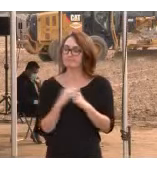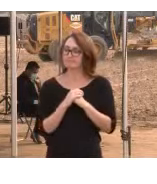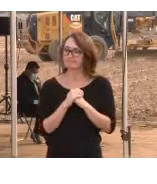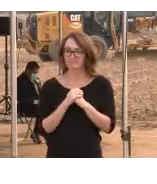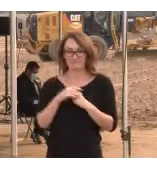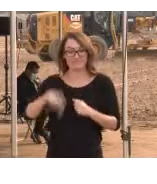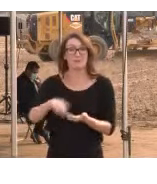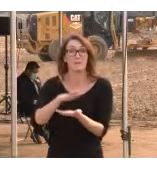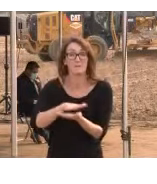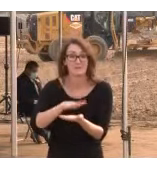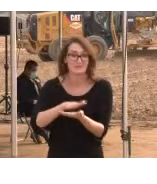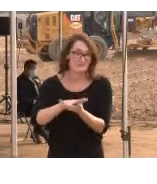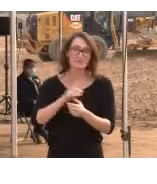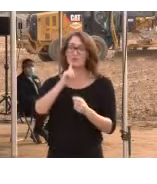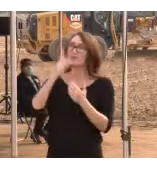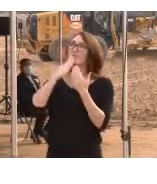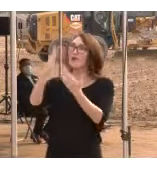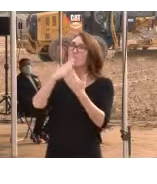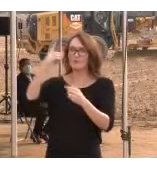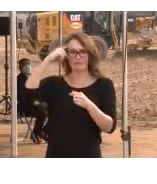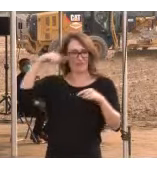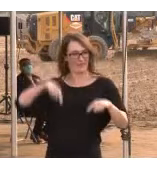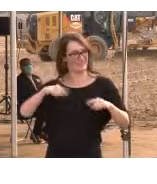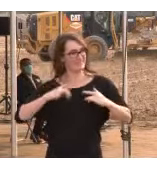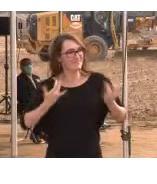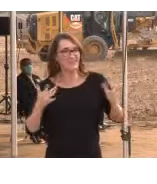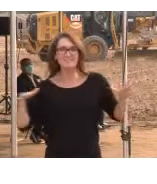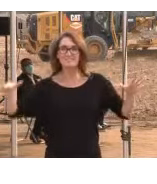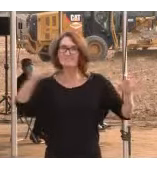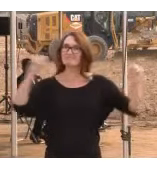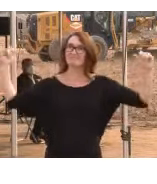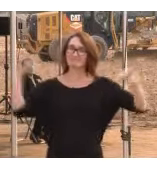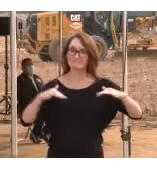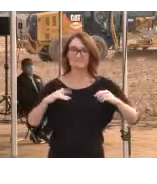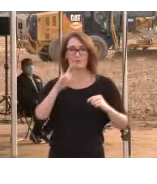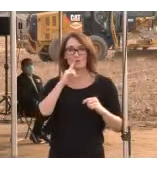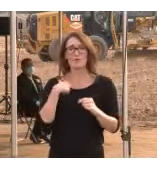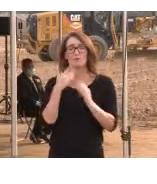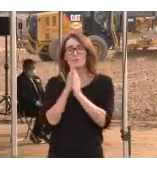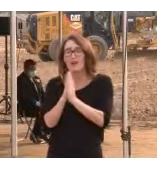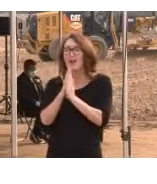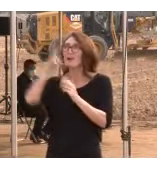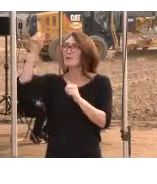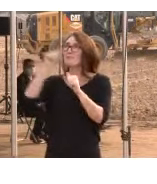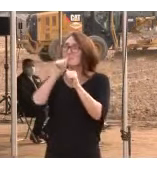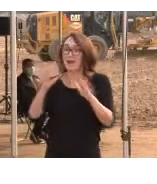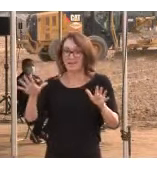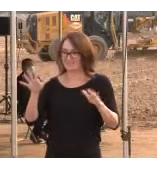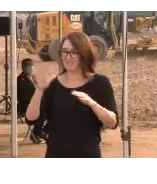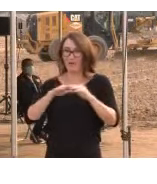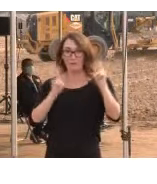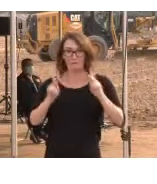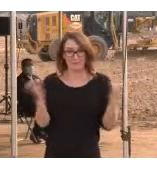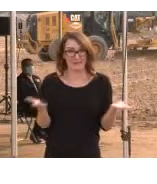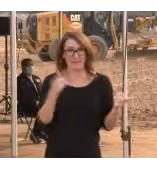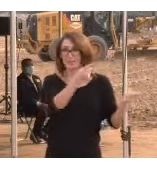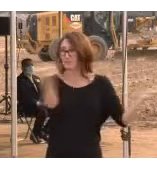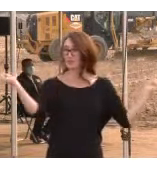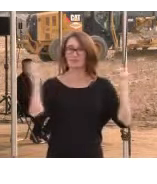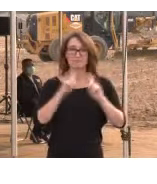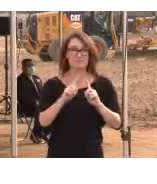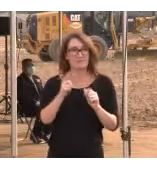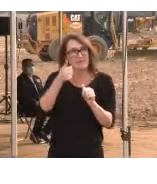this campus. Thank you, God, for this occasion. God, we pray your blessings on everyone in this place.